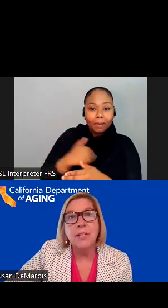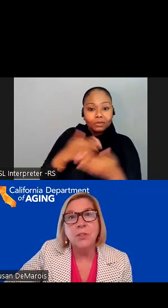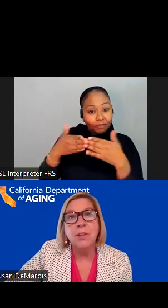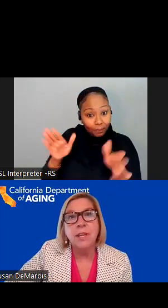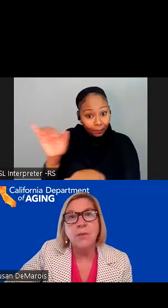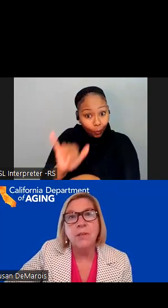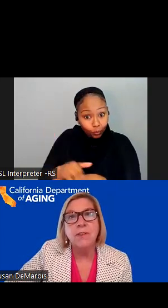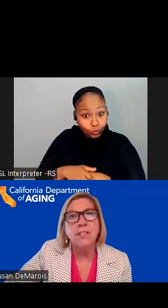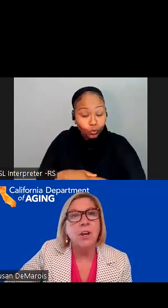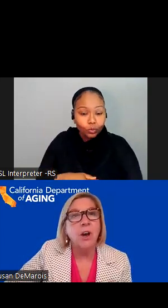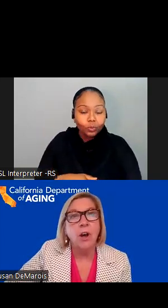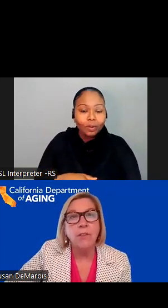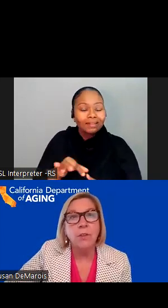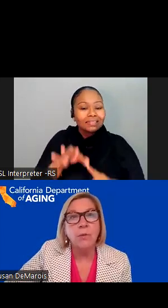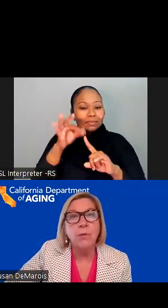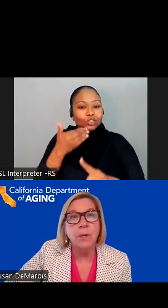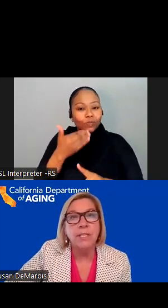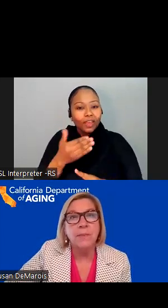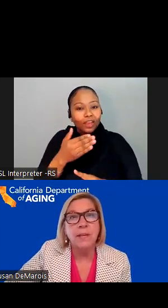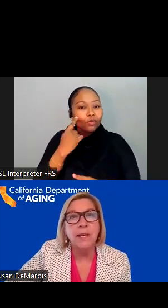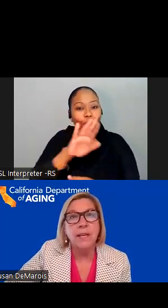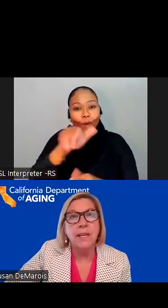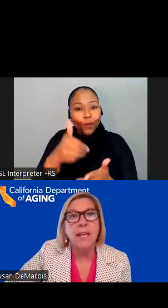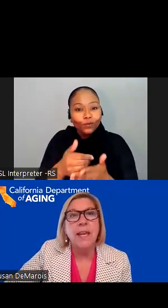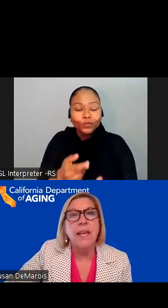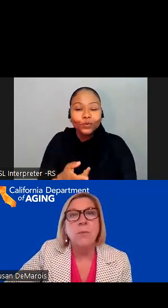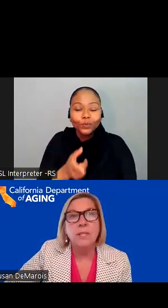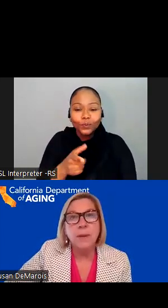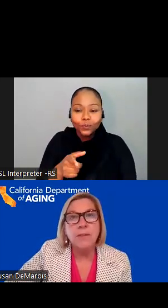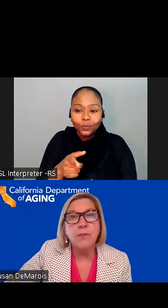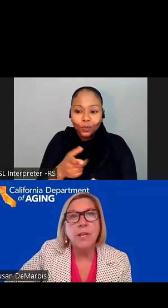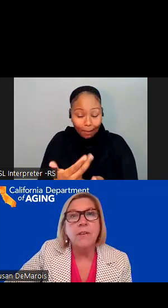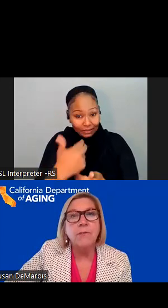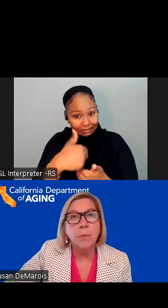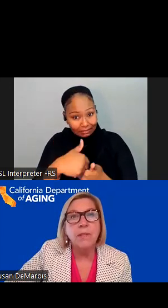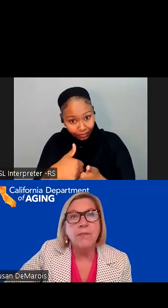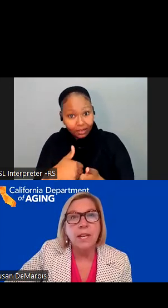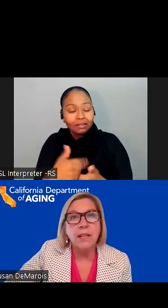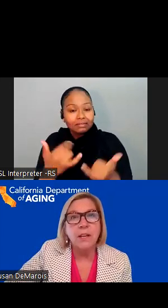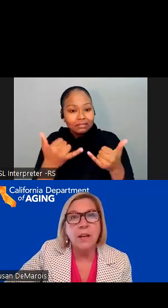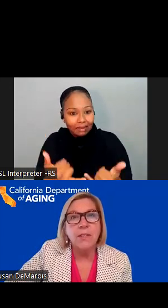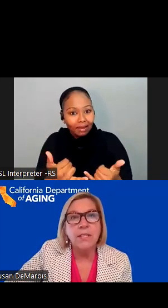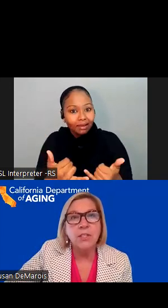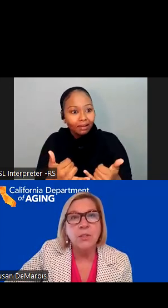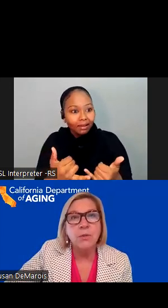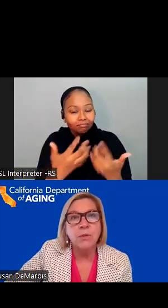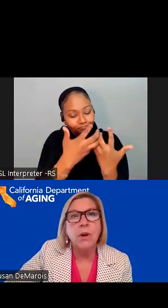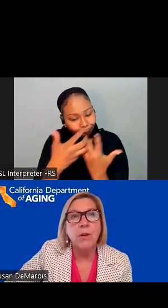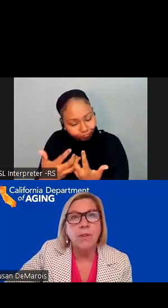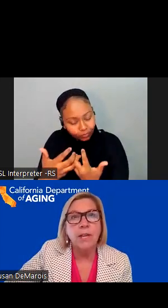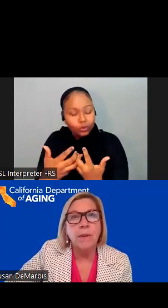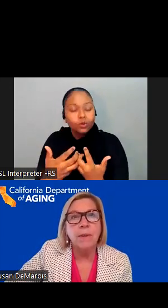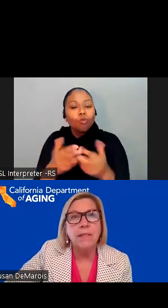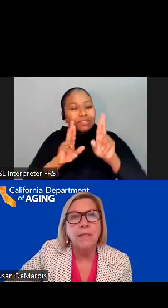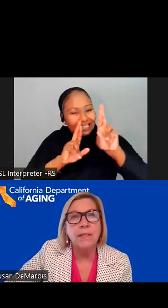a special thank you in advance to all of you for participating in a respectful and informative dialogue on this issue